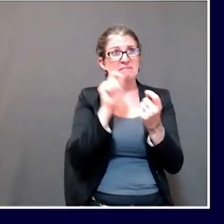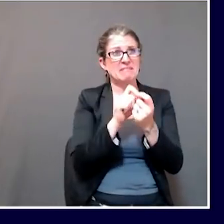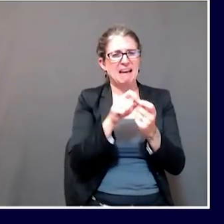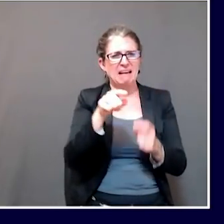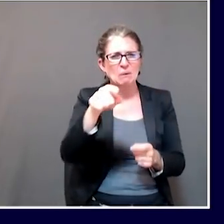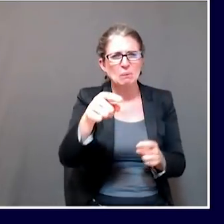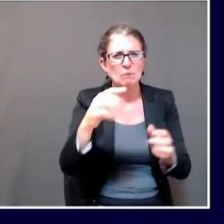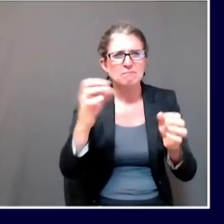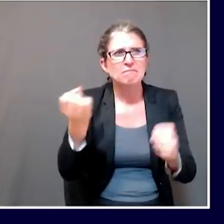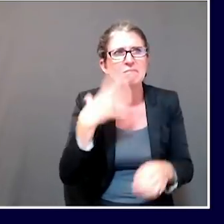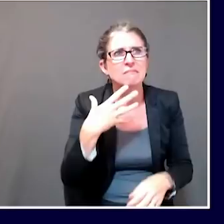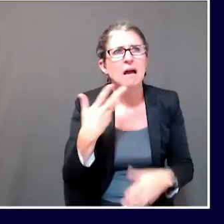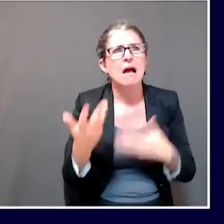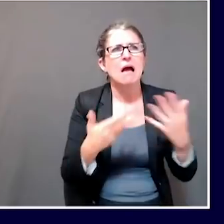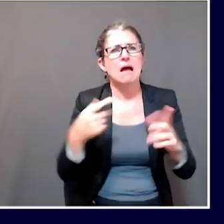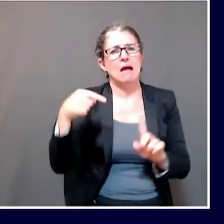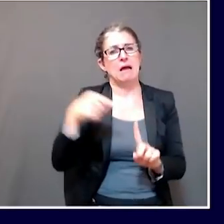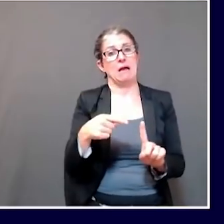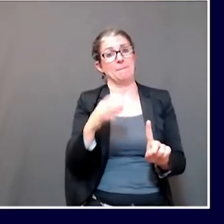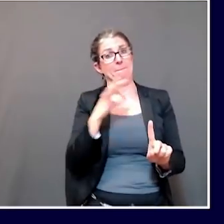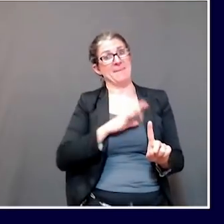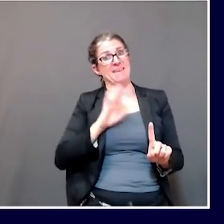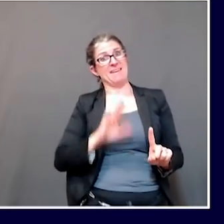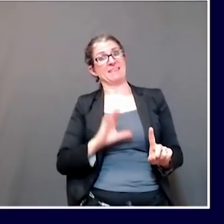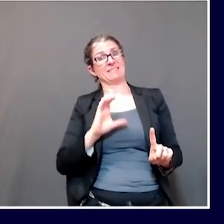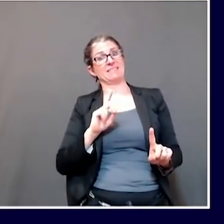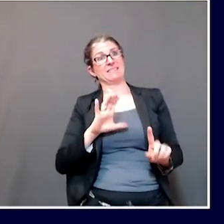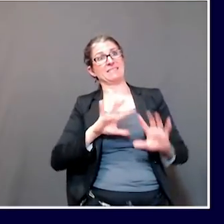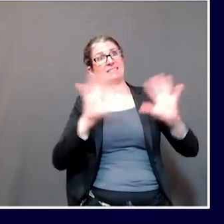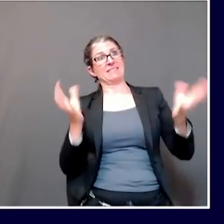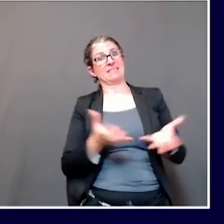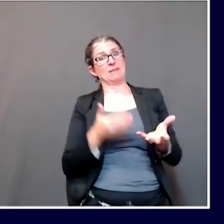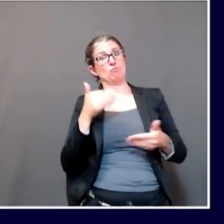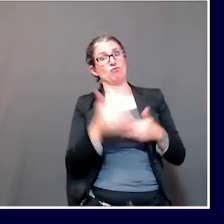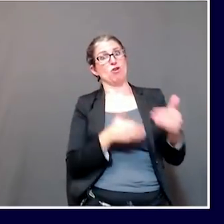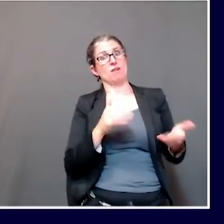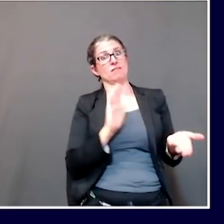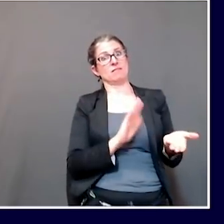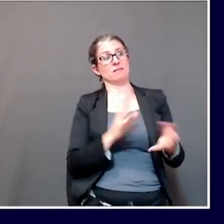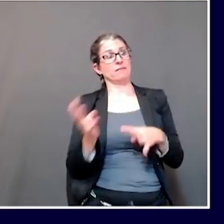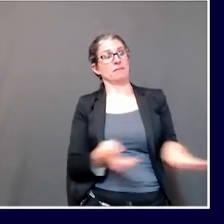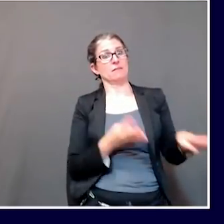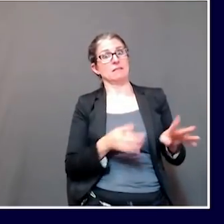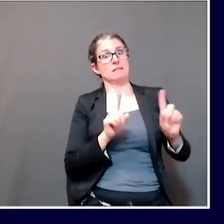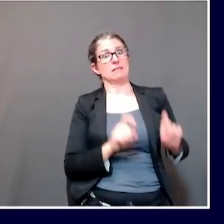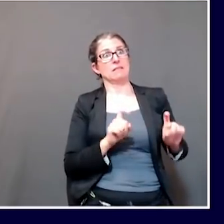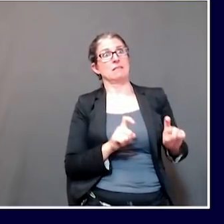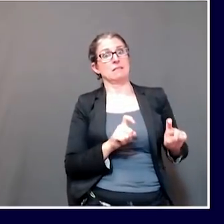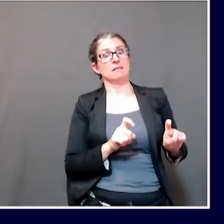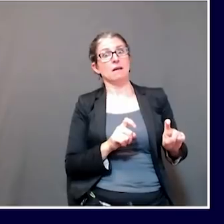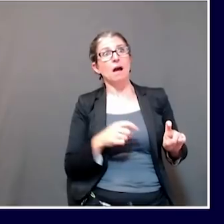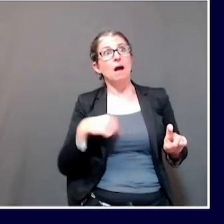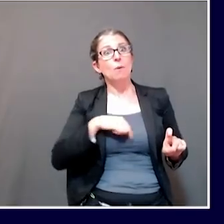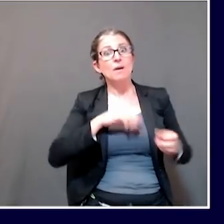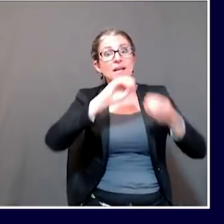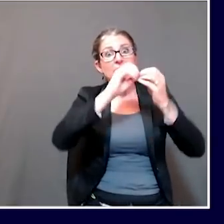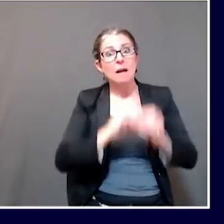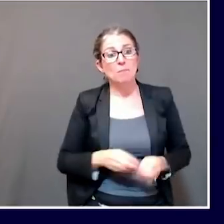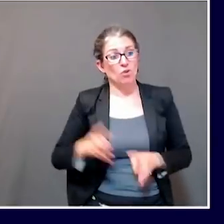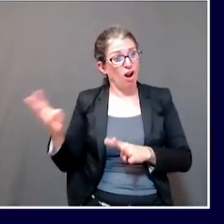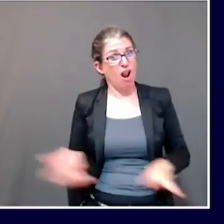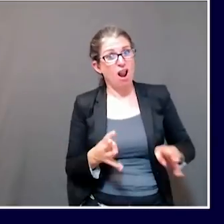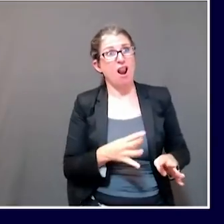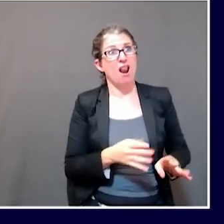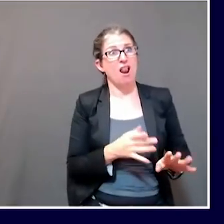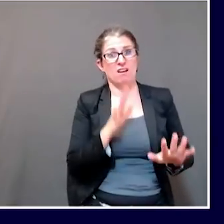Maine CDC's laboratory processes, but all the tests in Maine that are processed, some of which, a large fraction